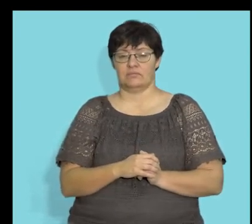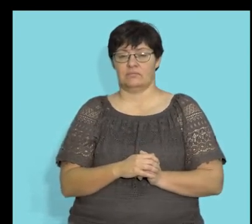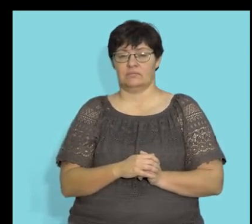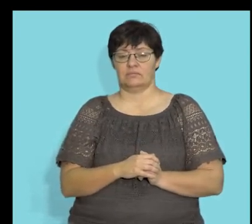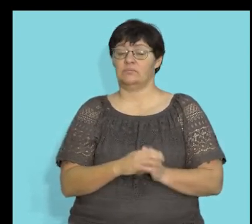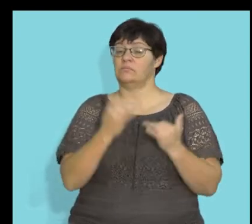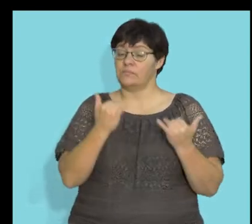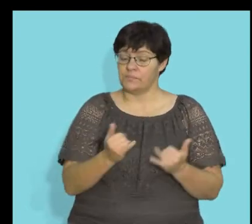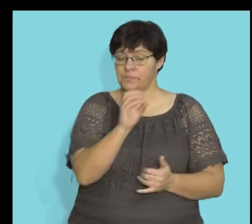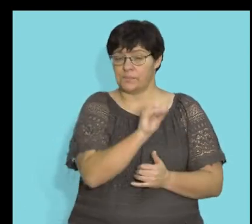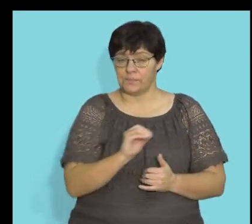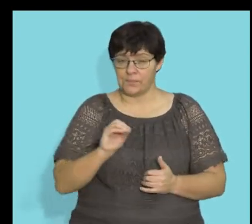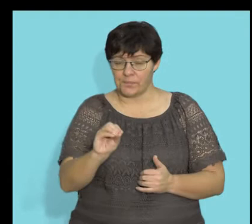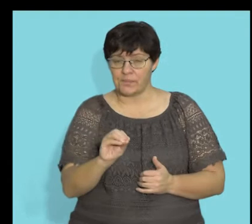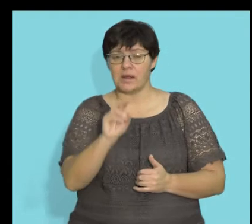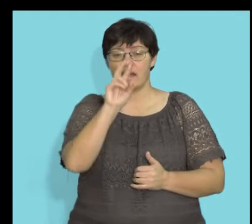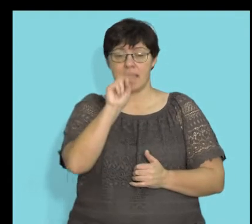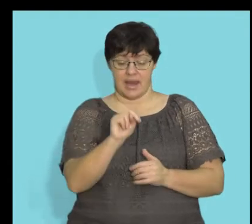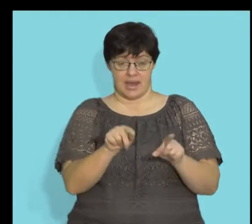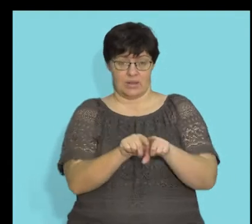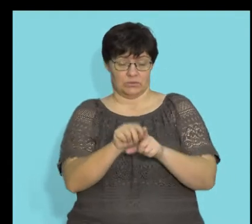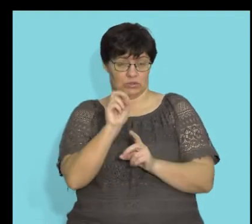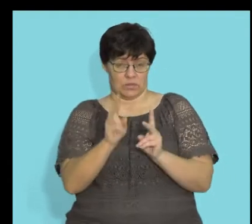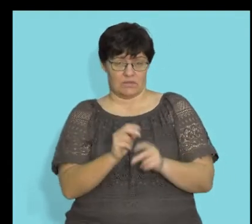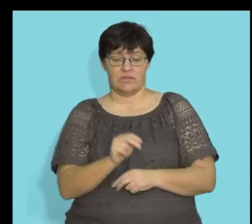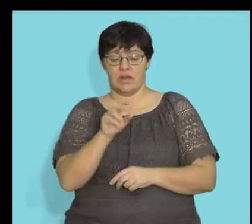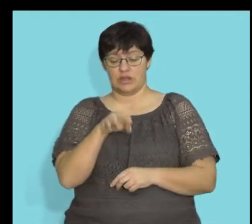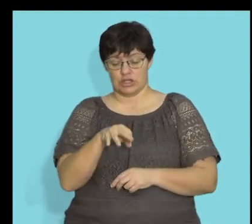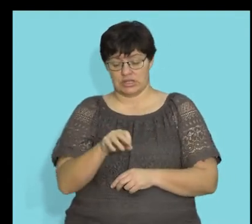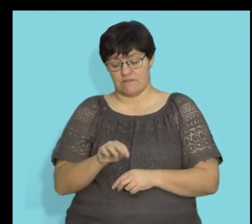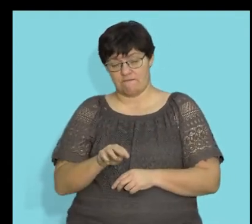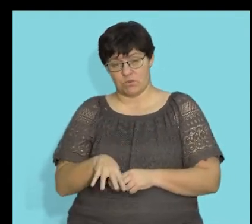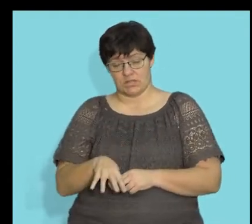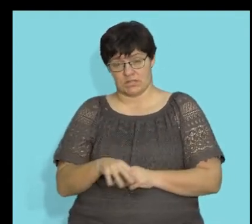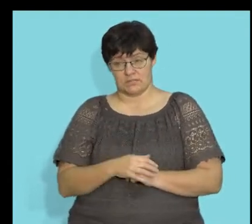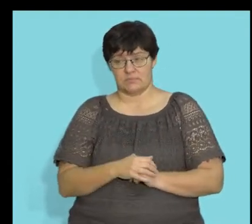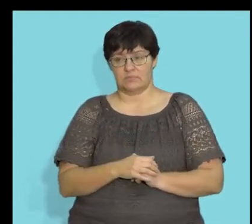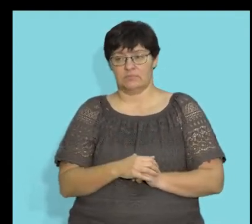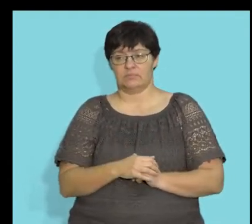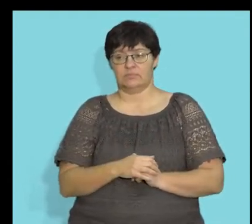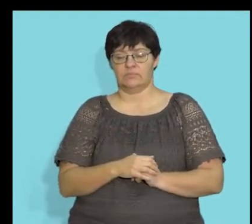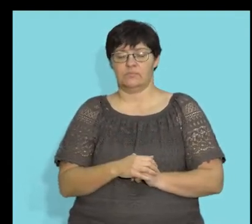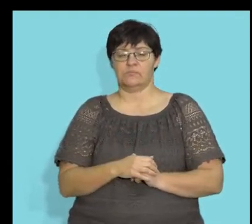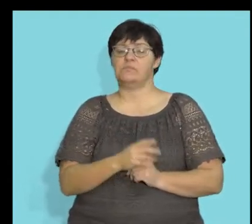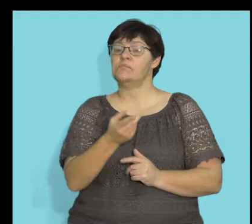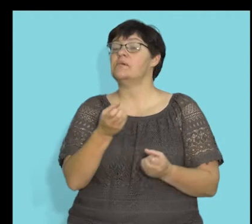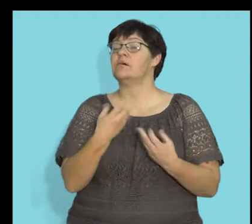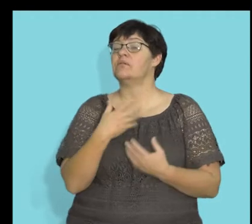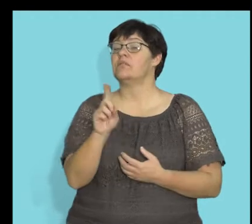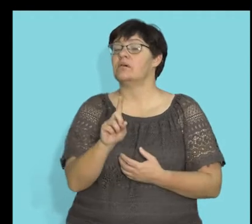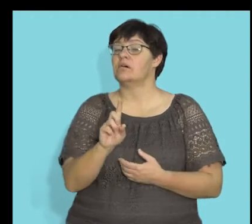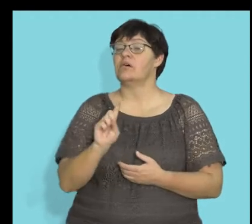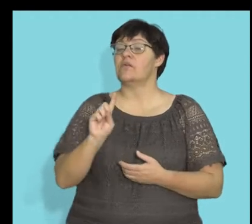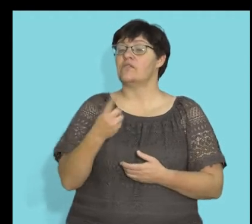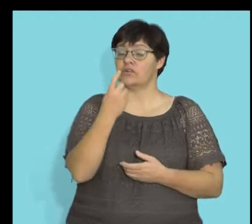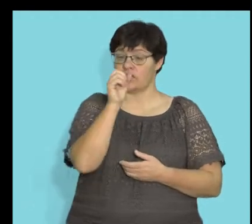So we are going to substitute in n is 12, n is 13, and n is 14. This is going to give